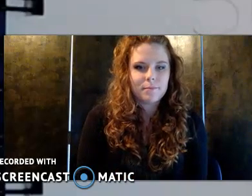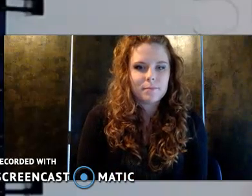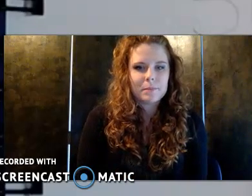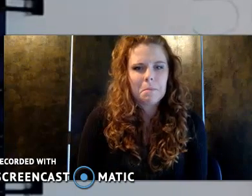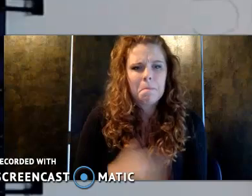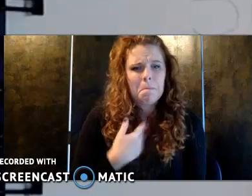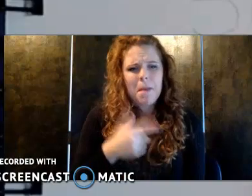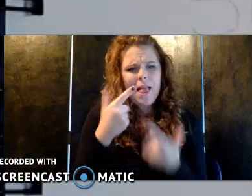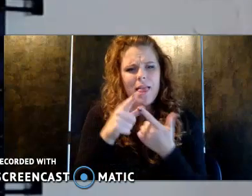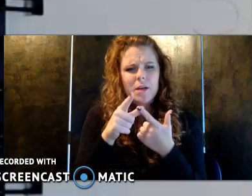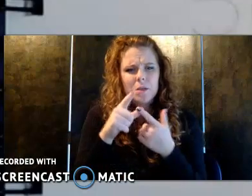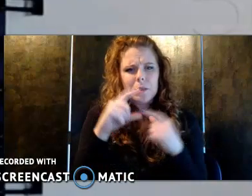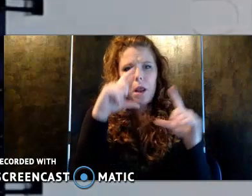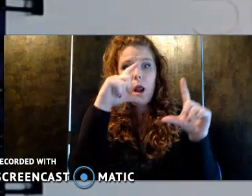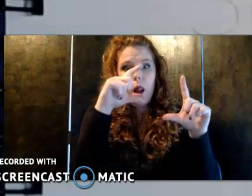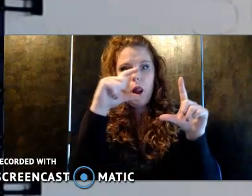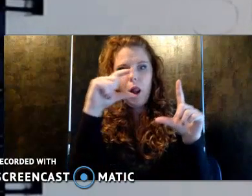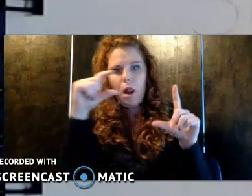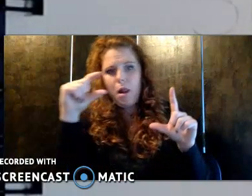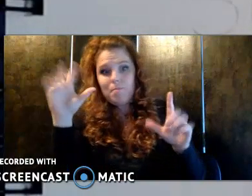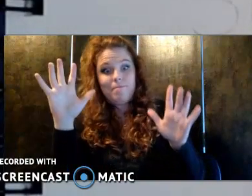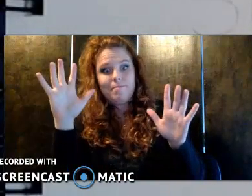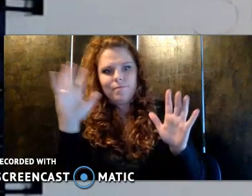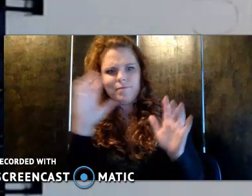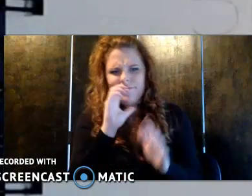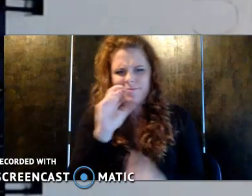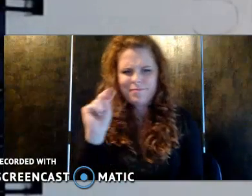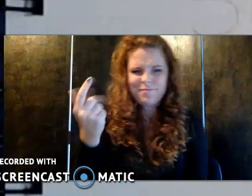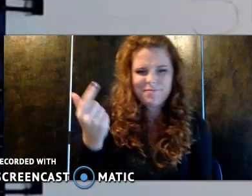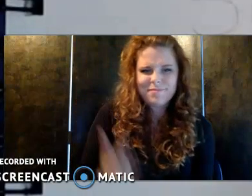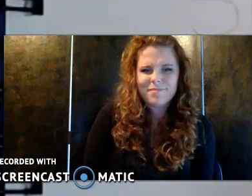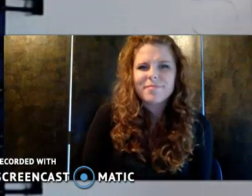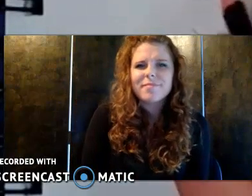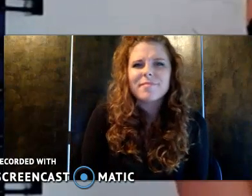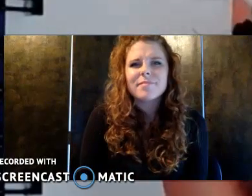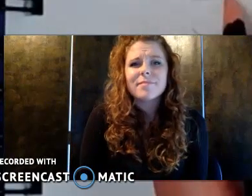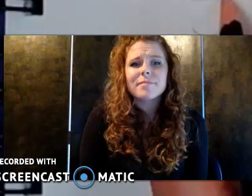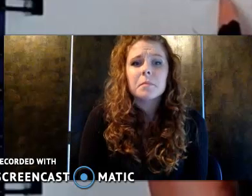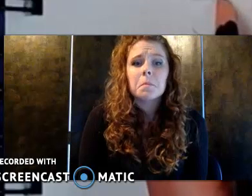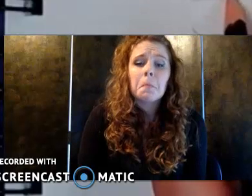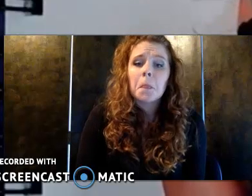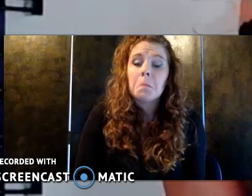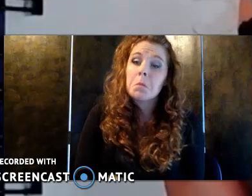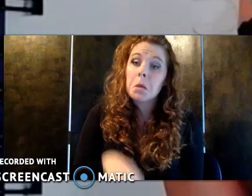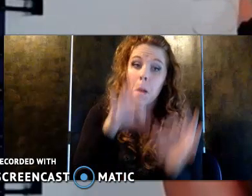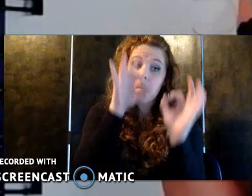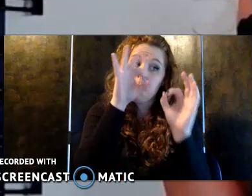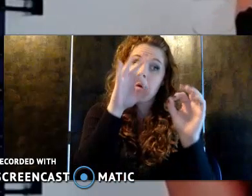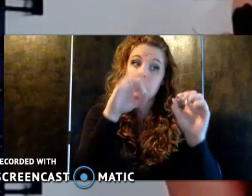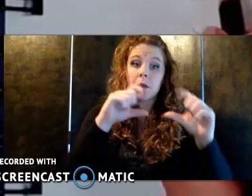My letters were getting smaller as I go up. That's not good. Okay, I don't mind if they're